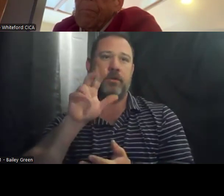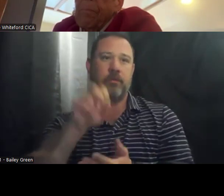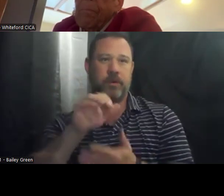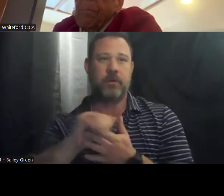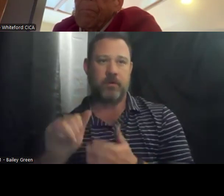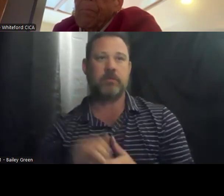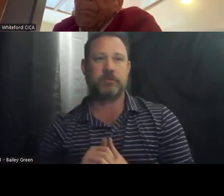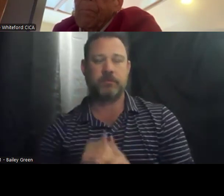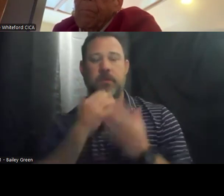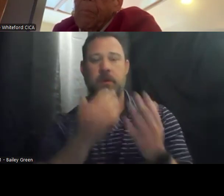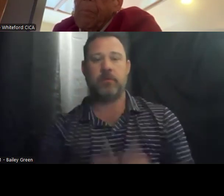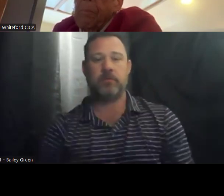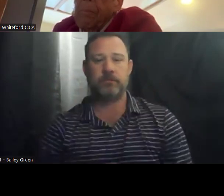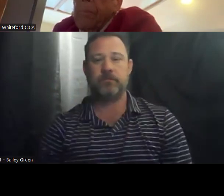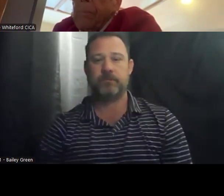$1,330. Thank you.